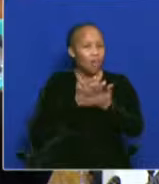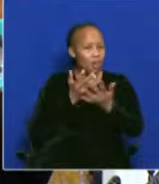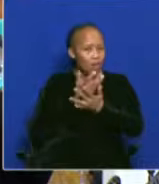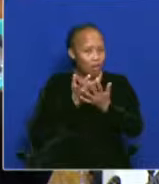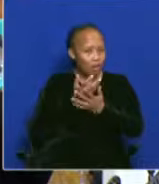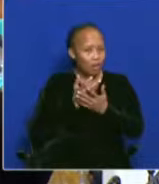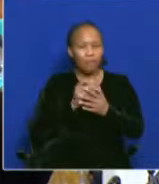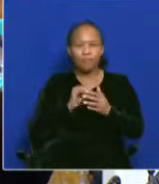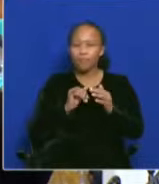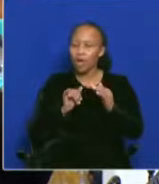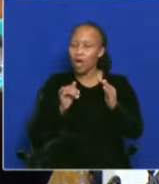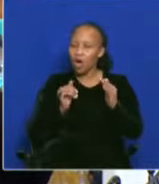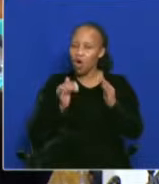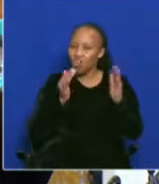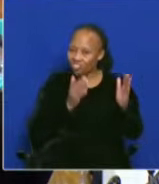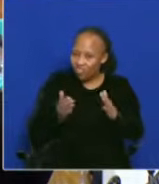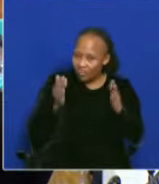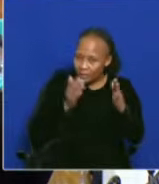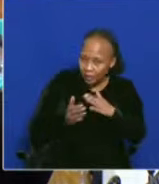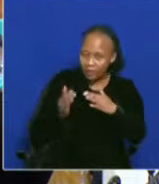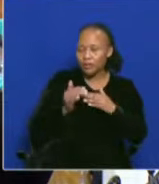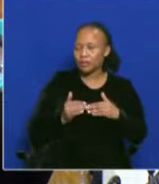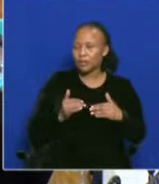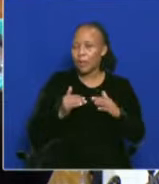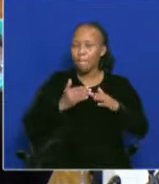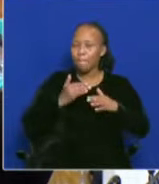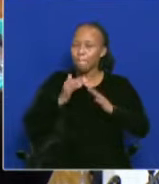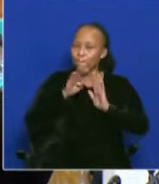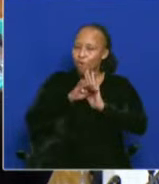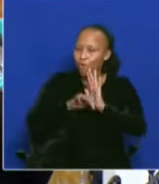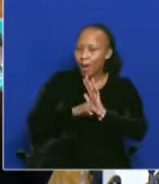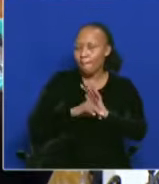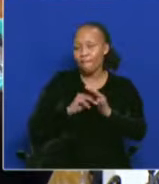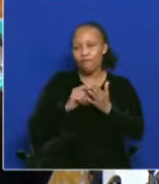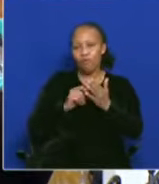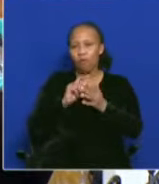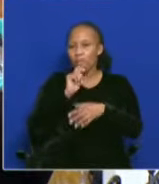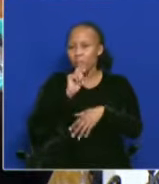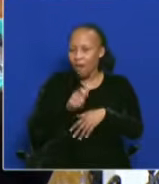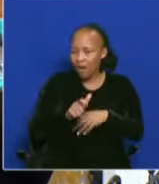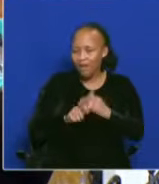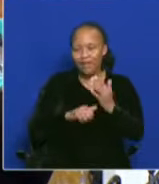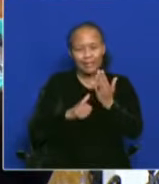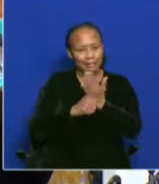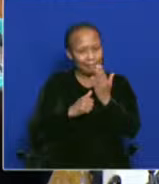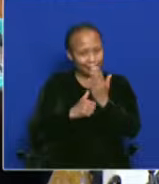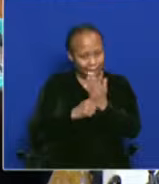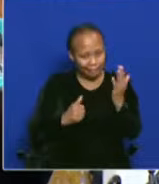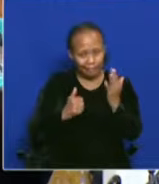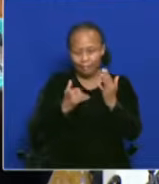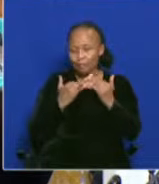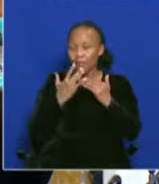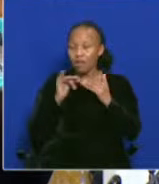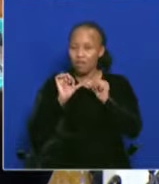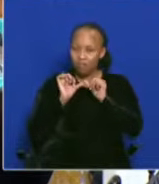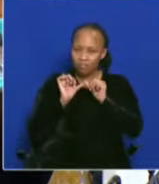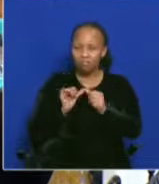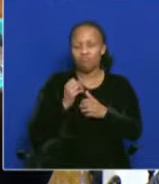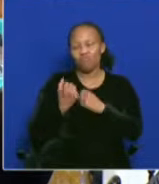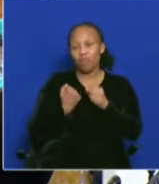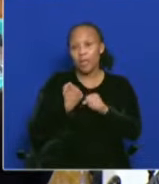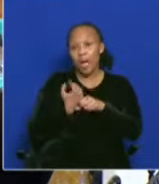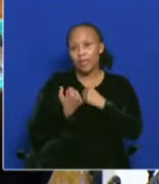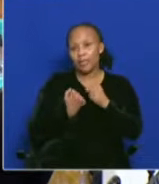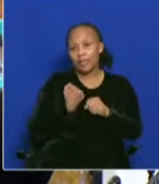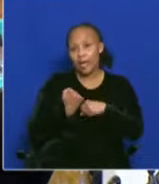for payroll deductions, etc., which extended over many, many years. So the master